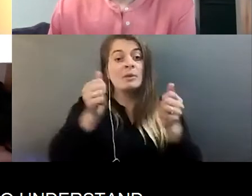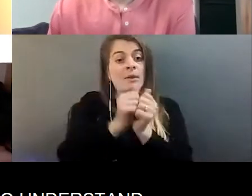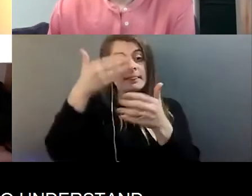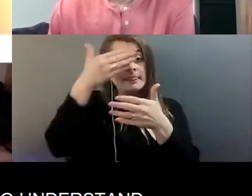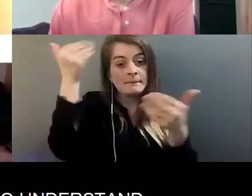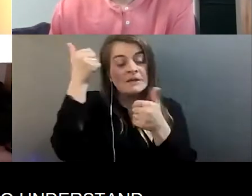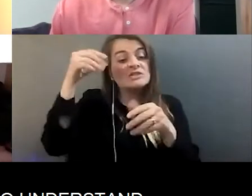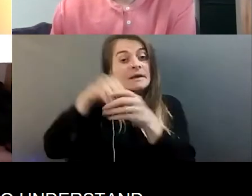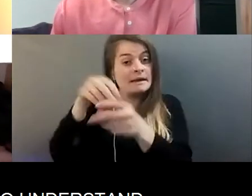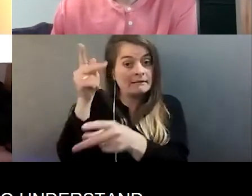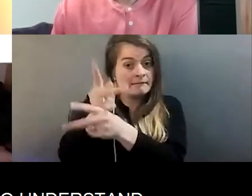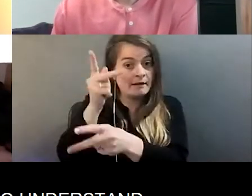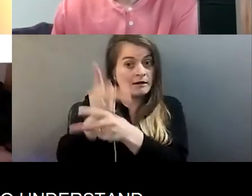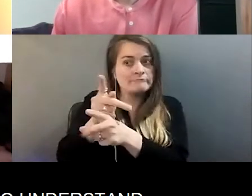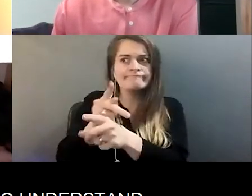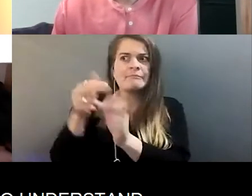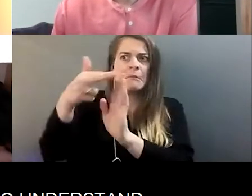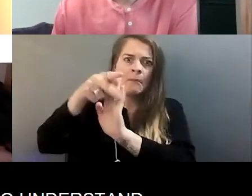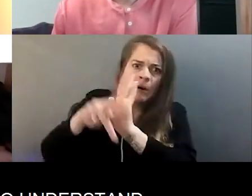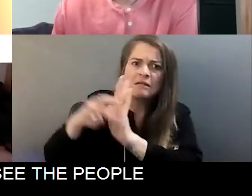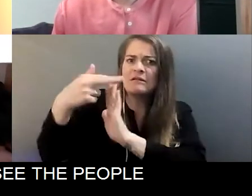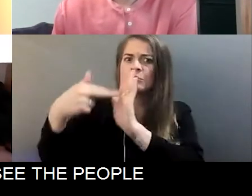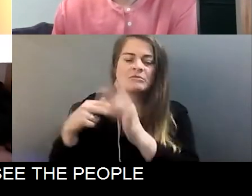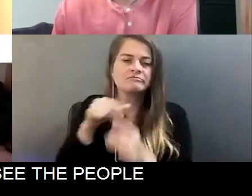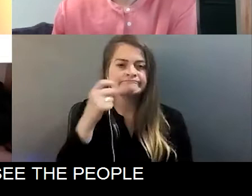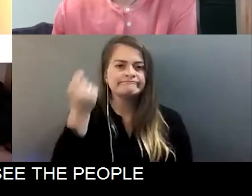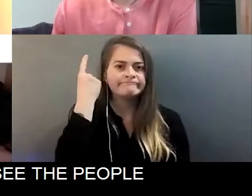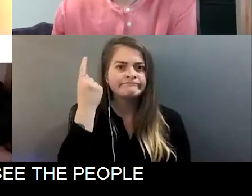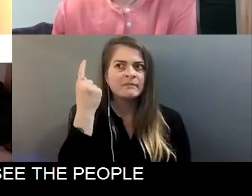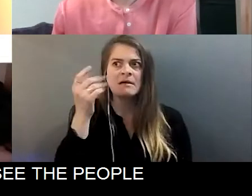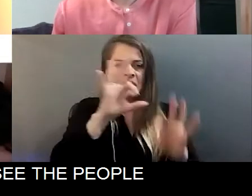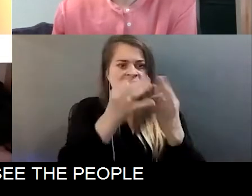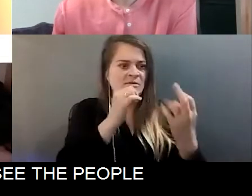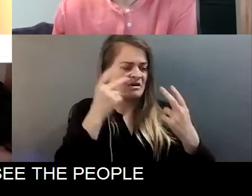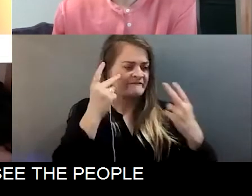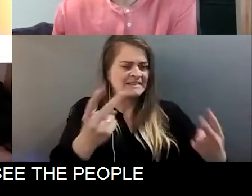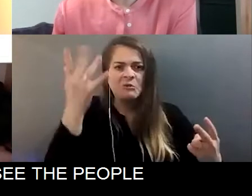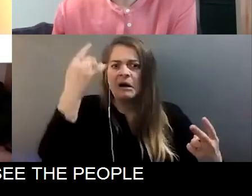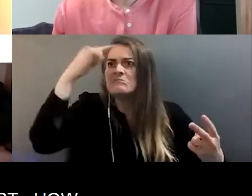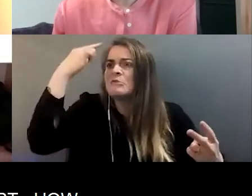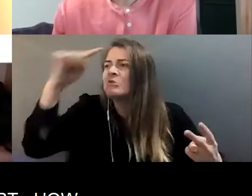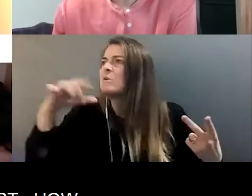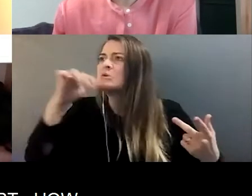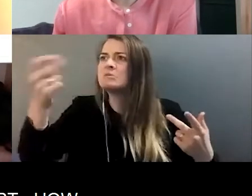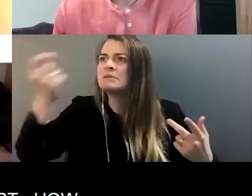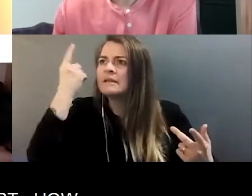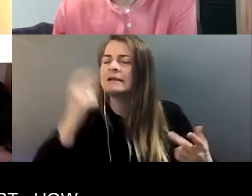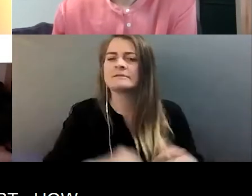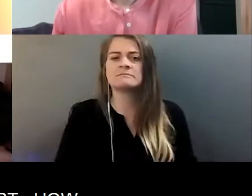are unable to understand restrictions or why they cannot see the people they care about and depend upon for